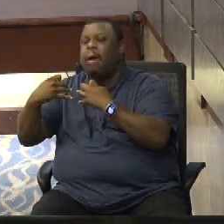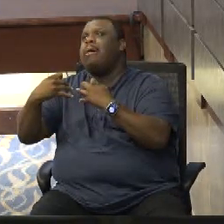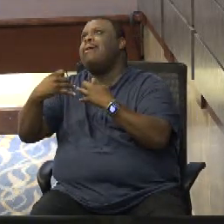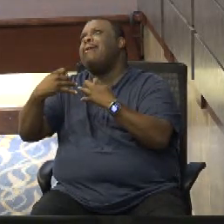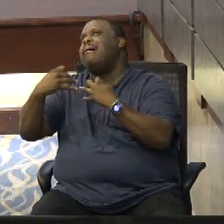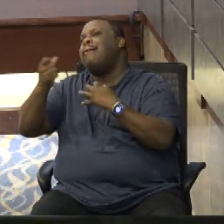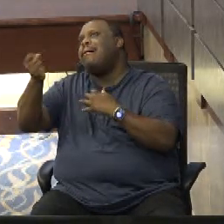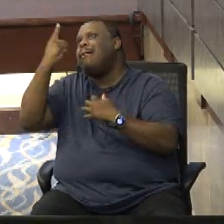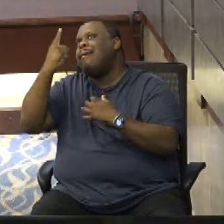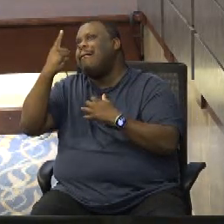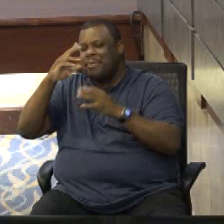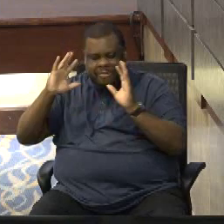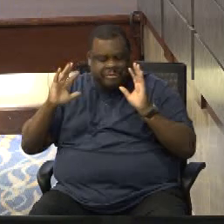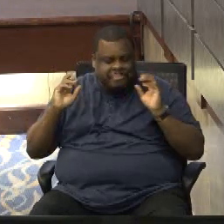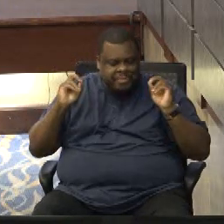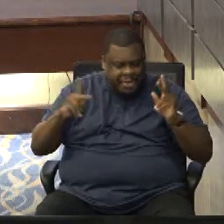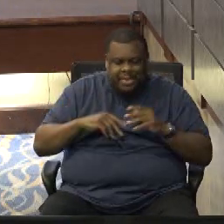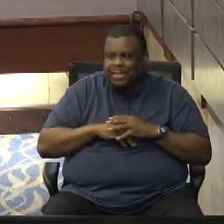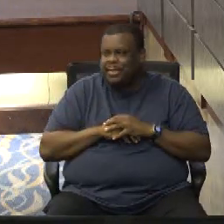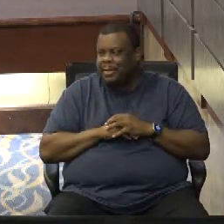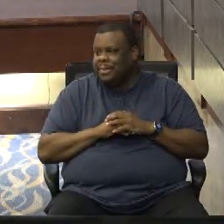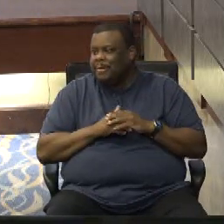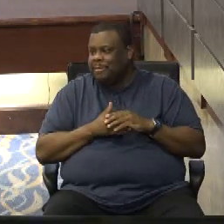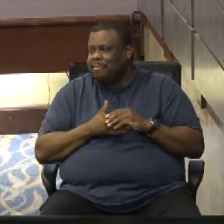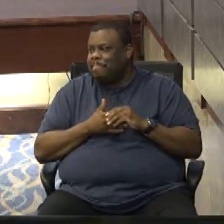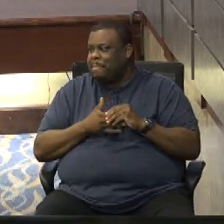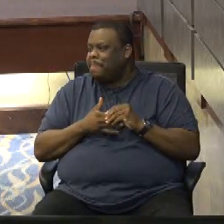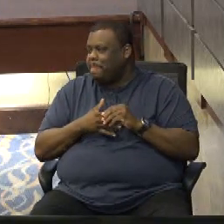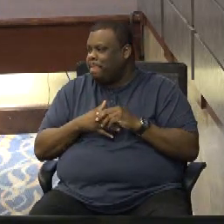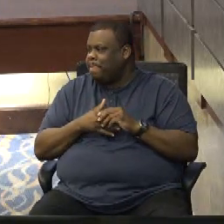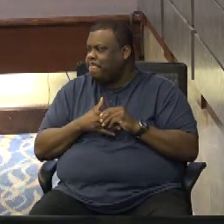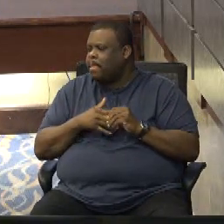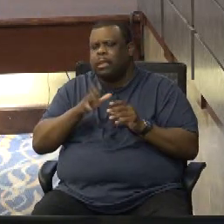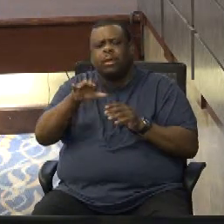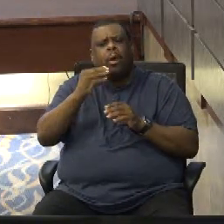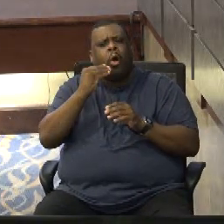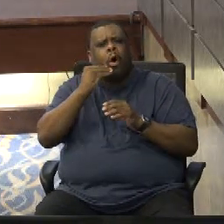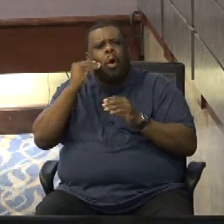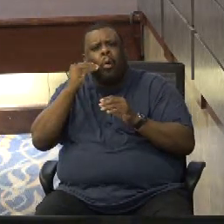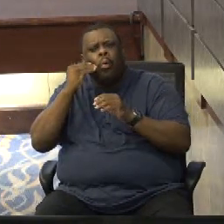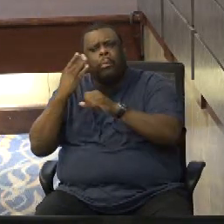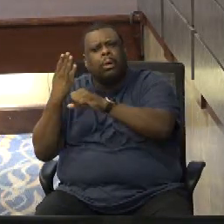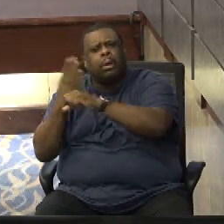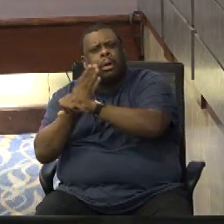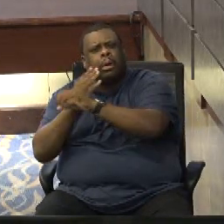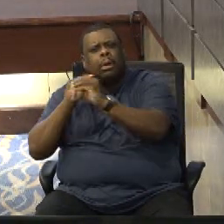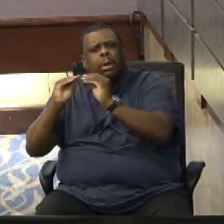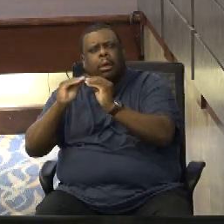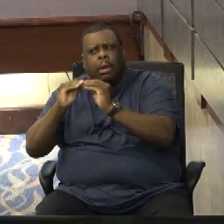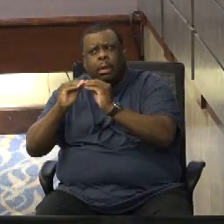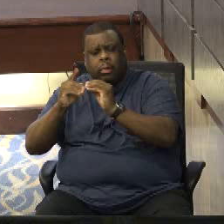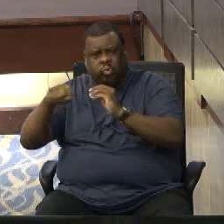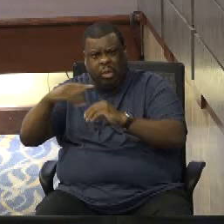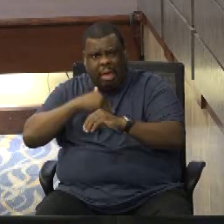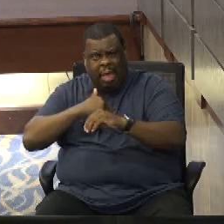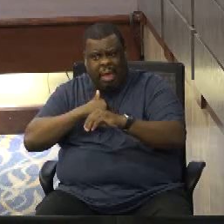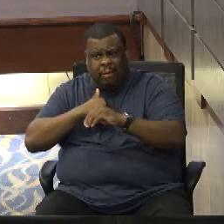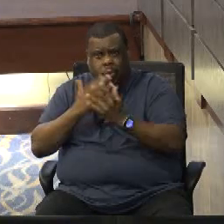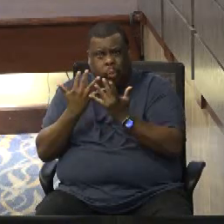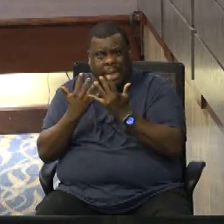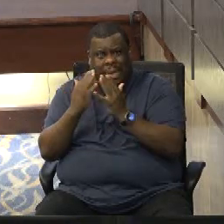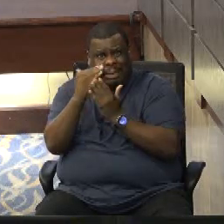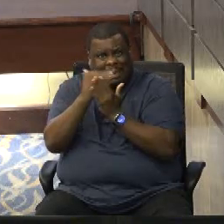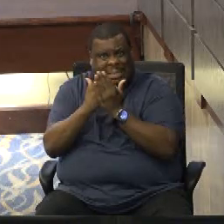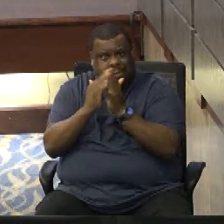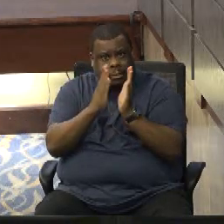ahead. On the home rehabilitation, do we have a waiting list for that? Are folks actually applying for